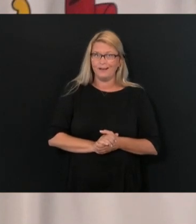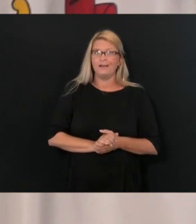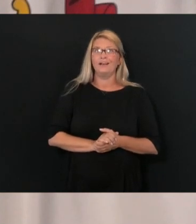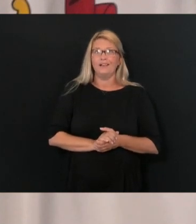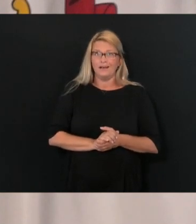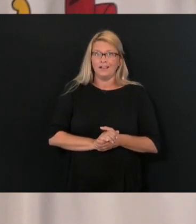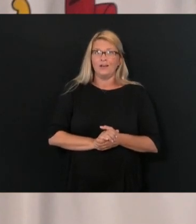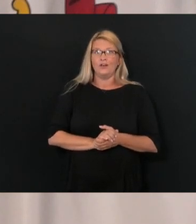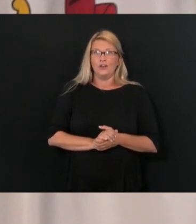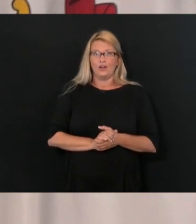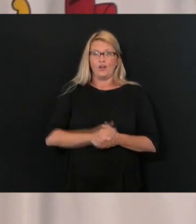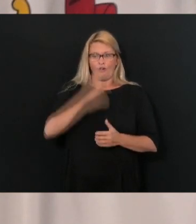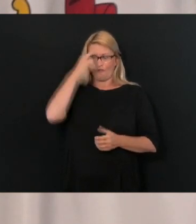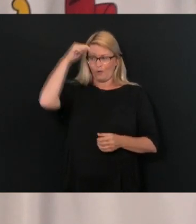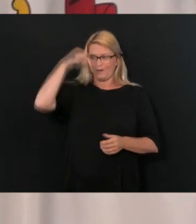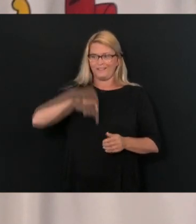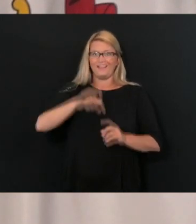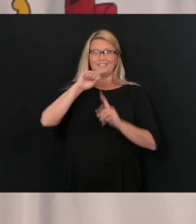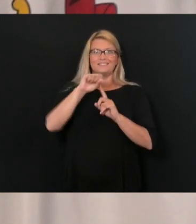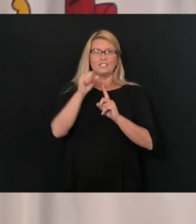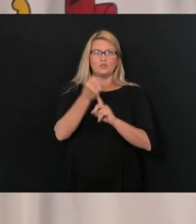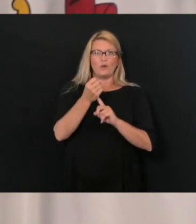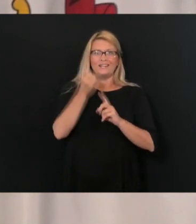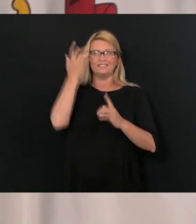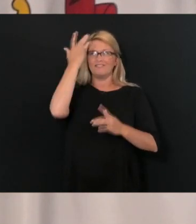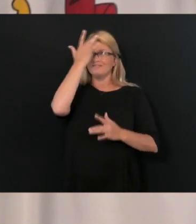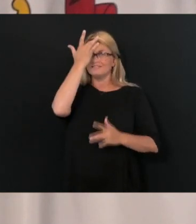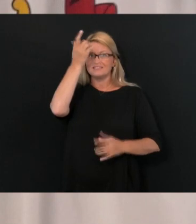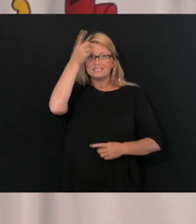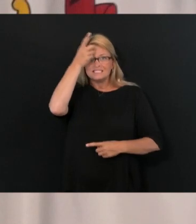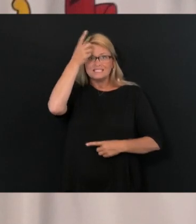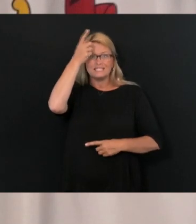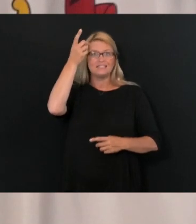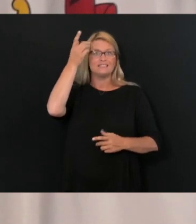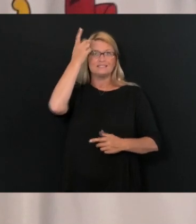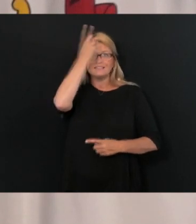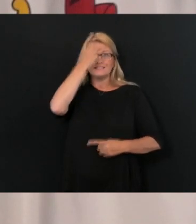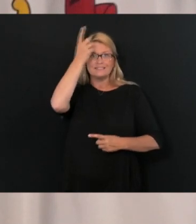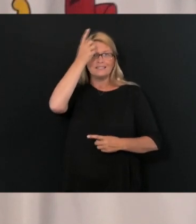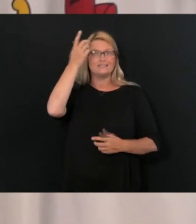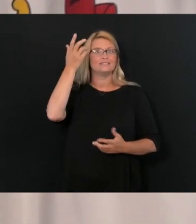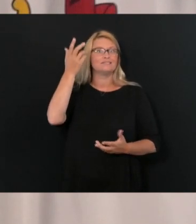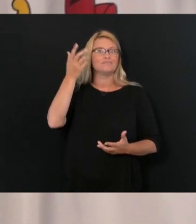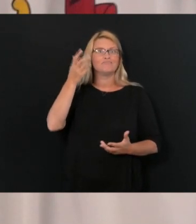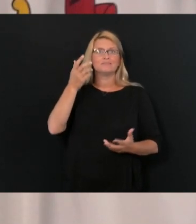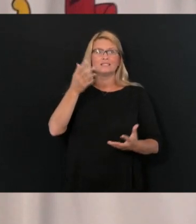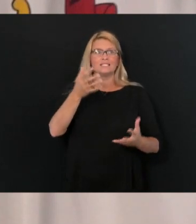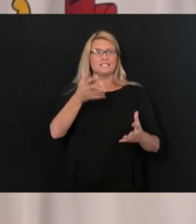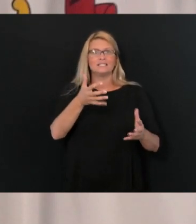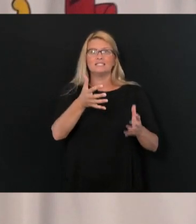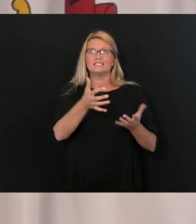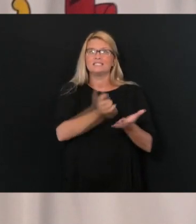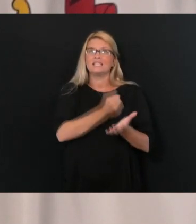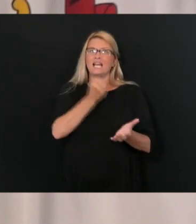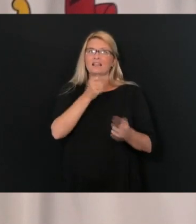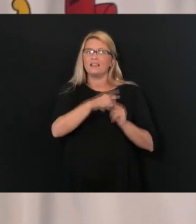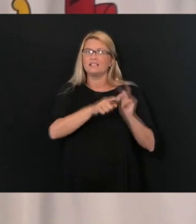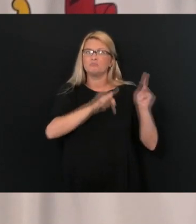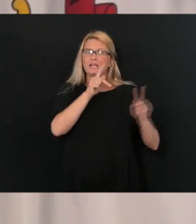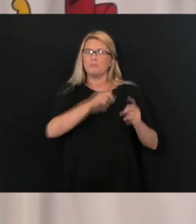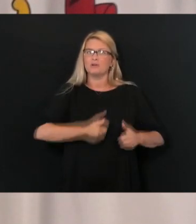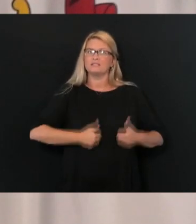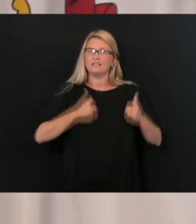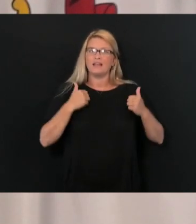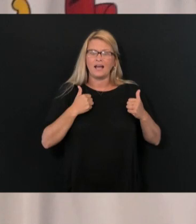for this virus killer to take these people away from us, it is